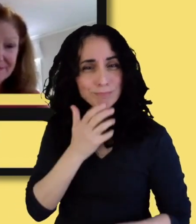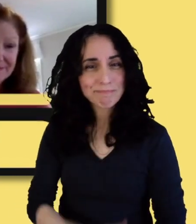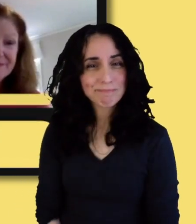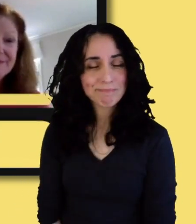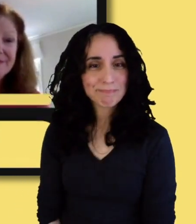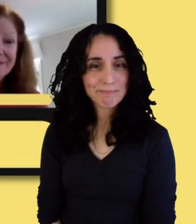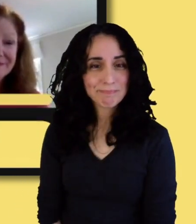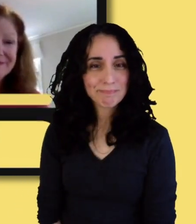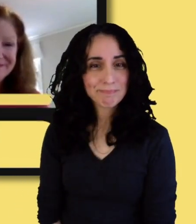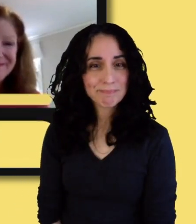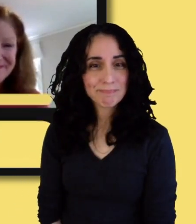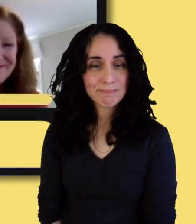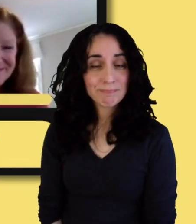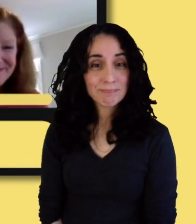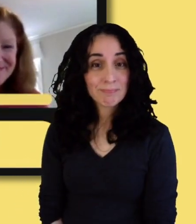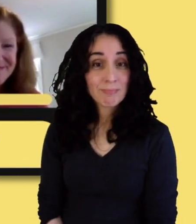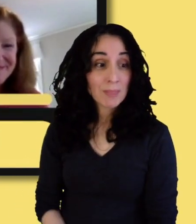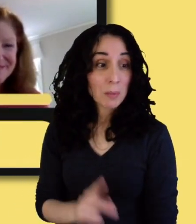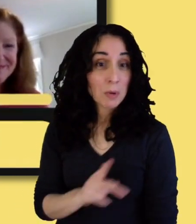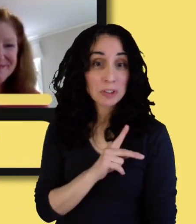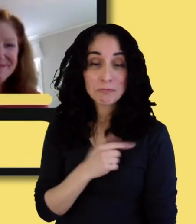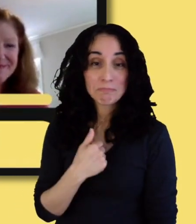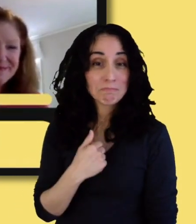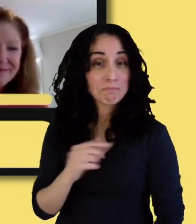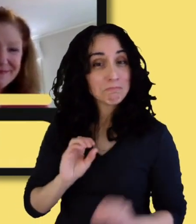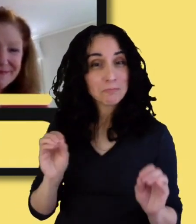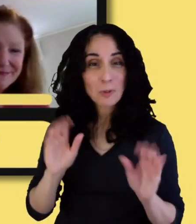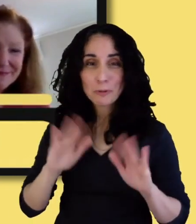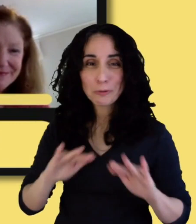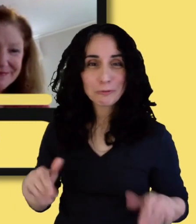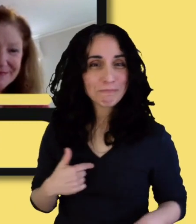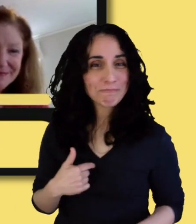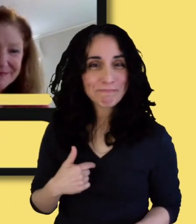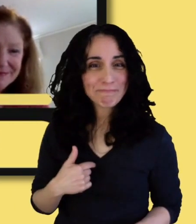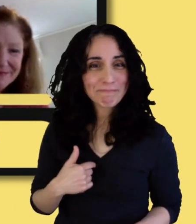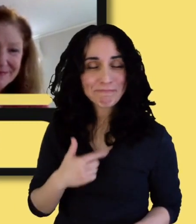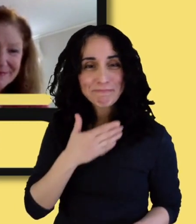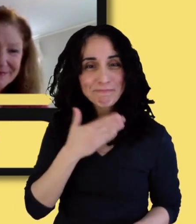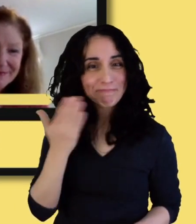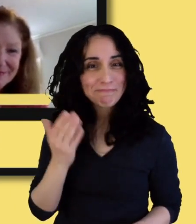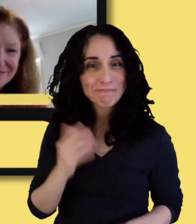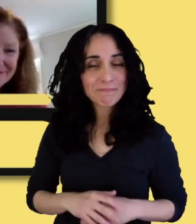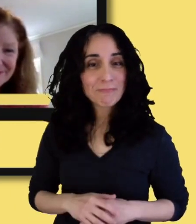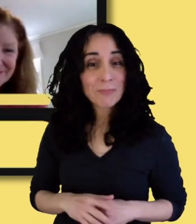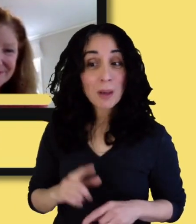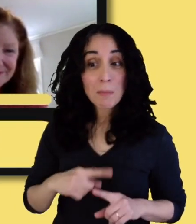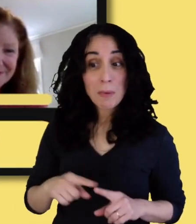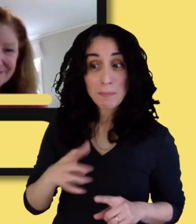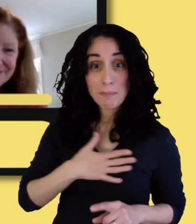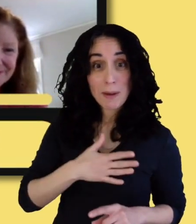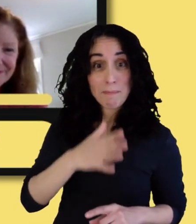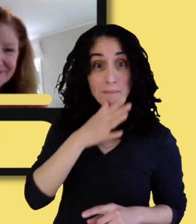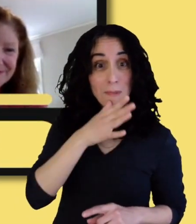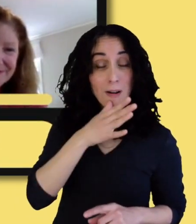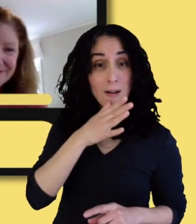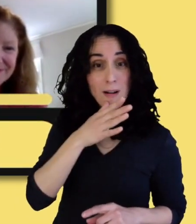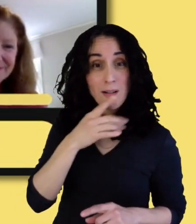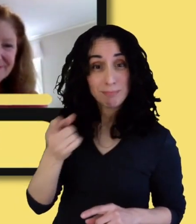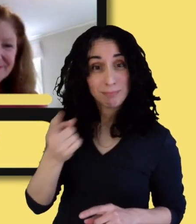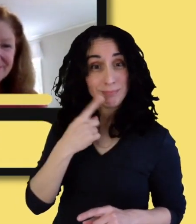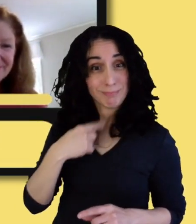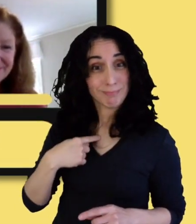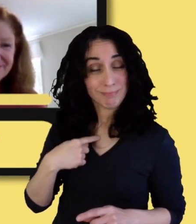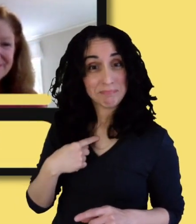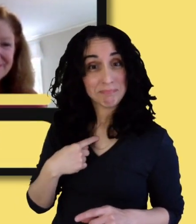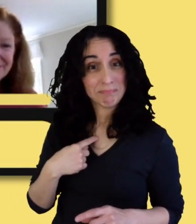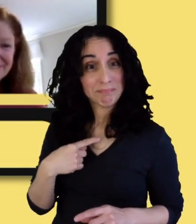think that's awesome. For me personally, I don't have children, but I am hearing from my mom